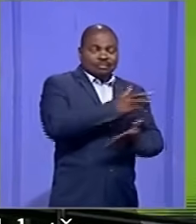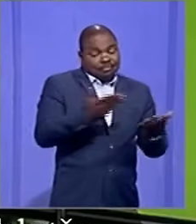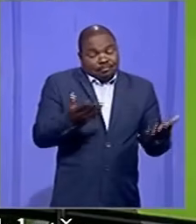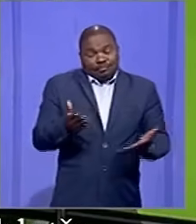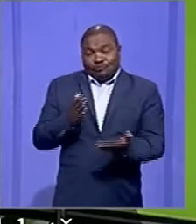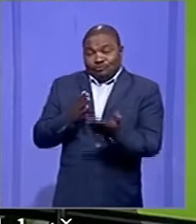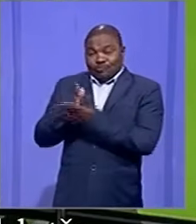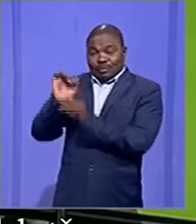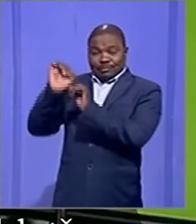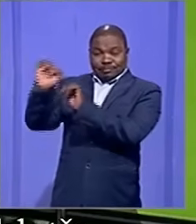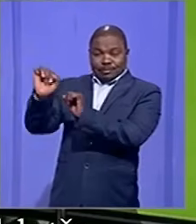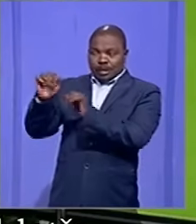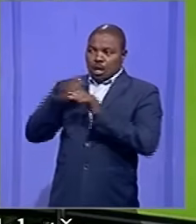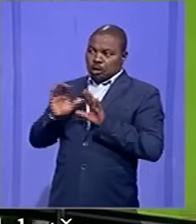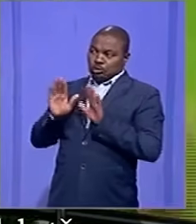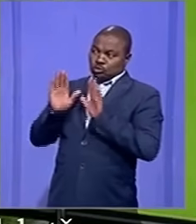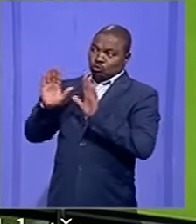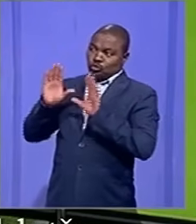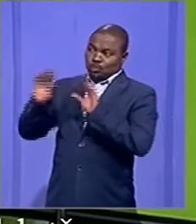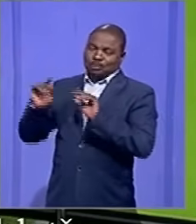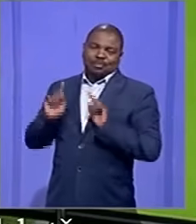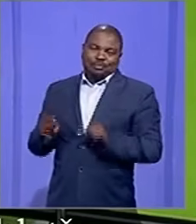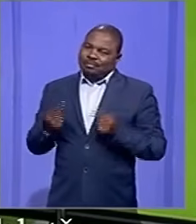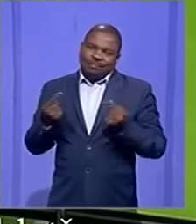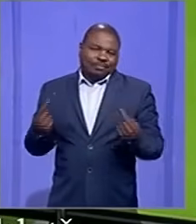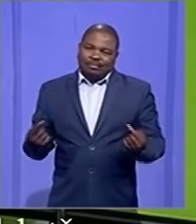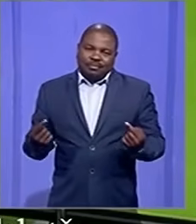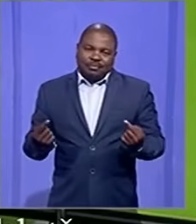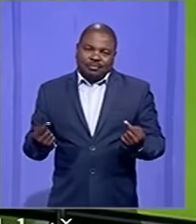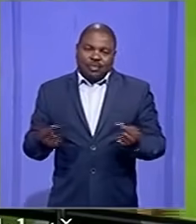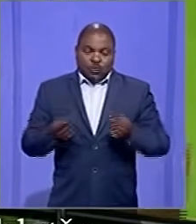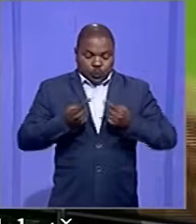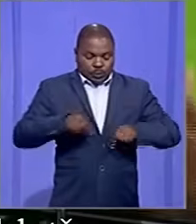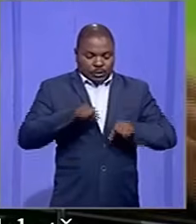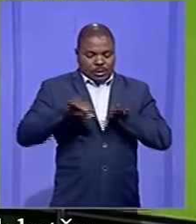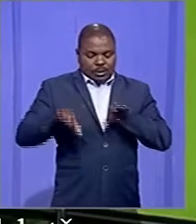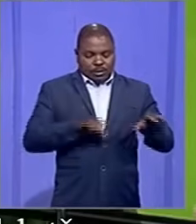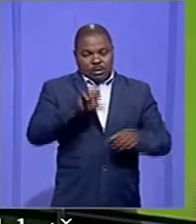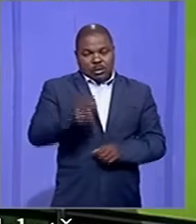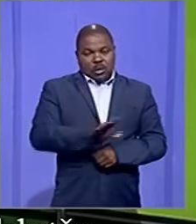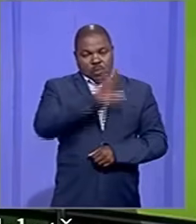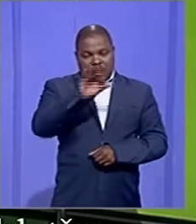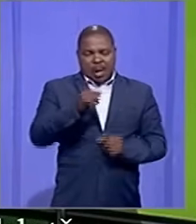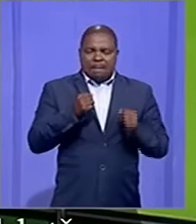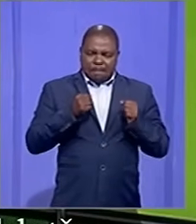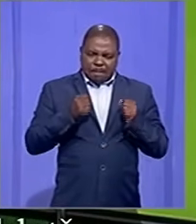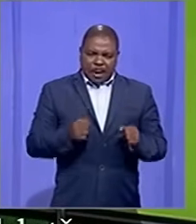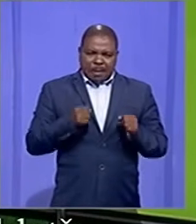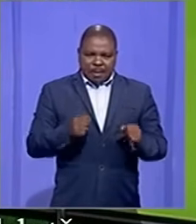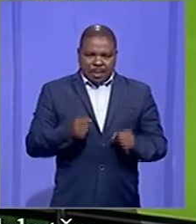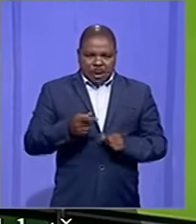right. We cannot really stop them. But at the same time, for us as Action SA, to remain in